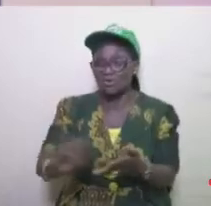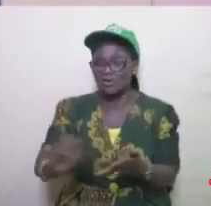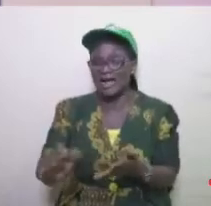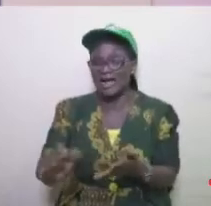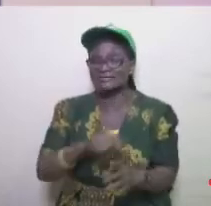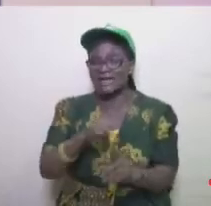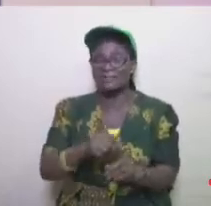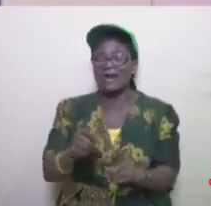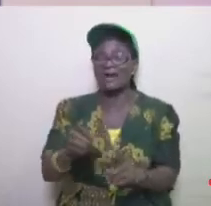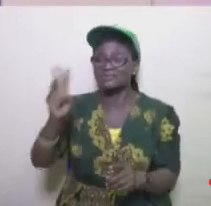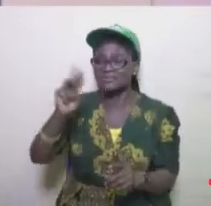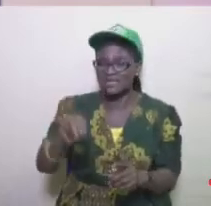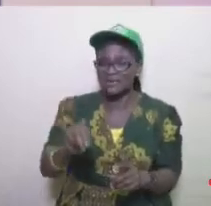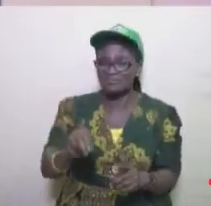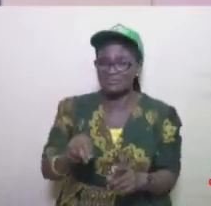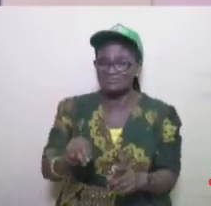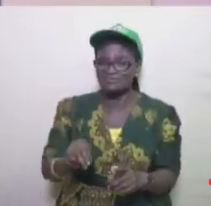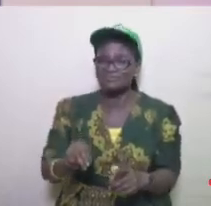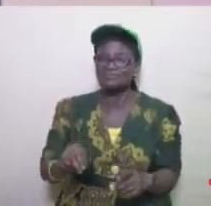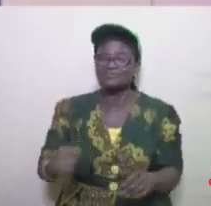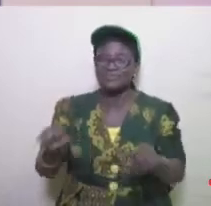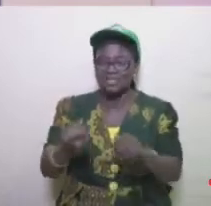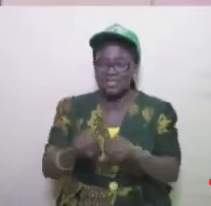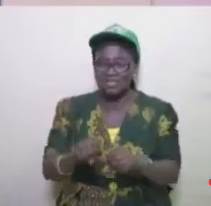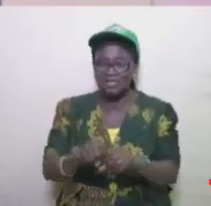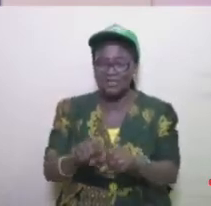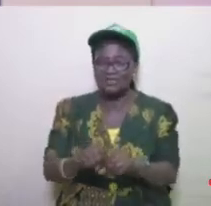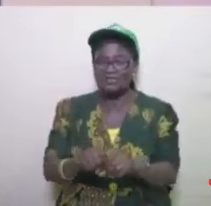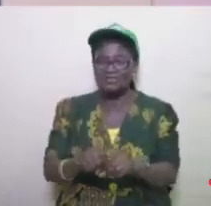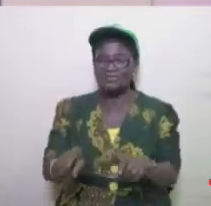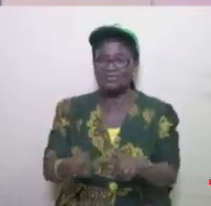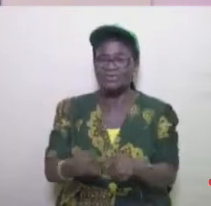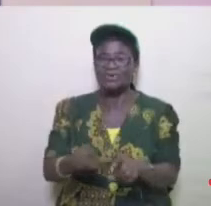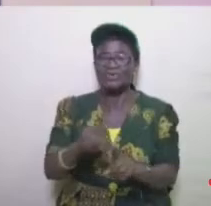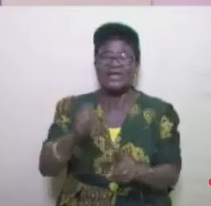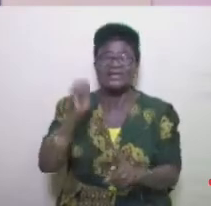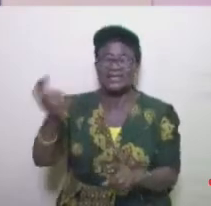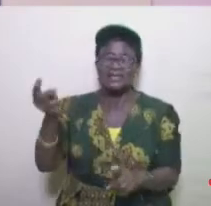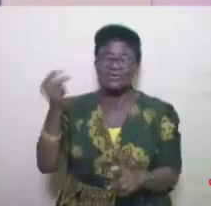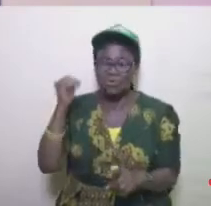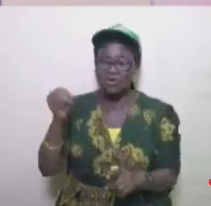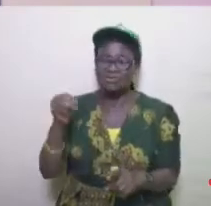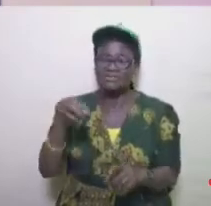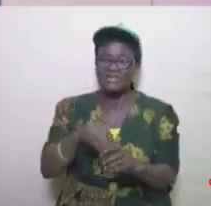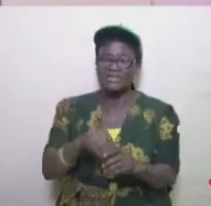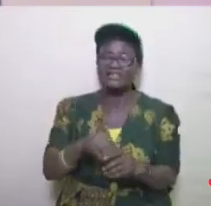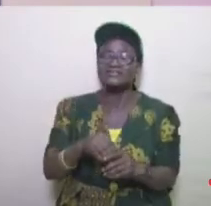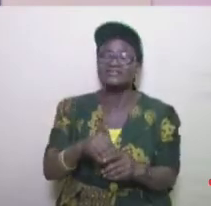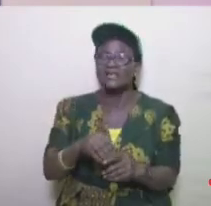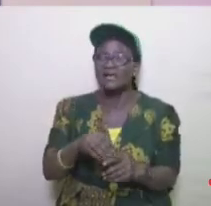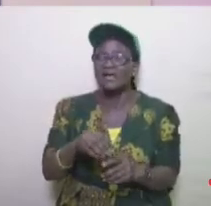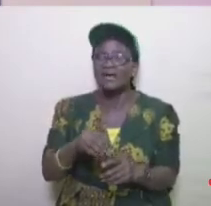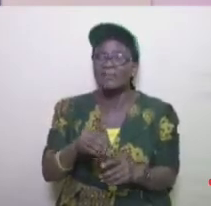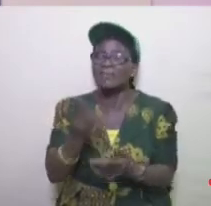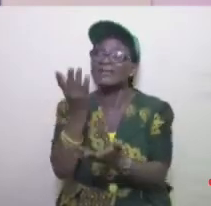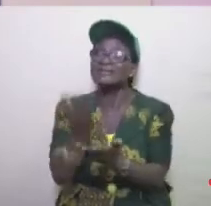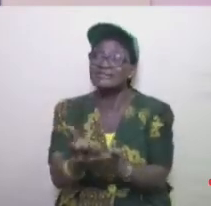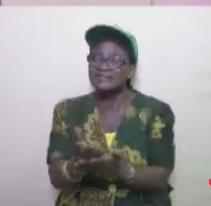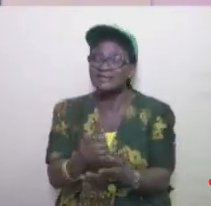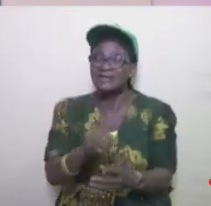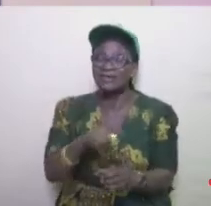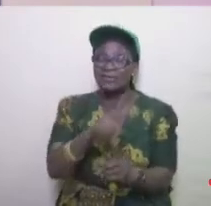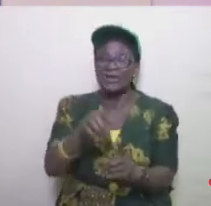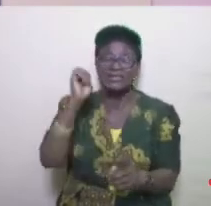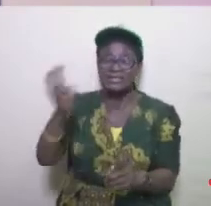faithfulness continued even while he was in prison. When he was falsely accused, and they threw him into